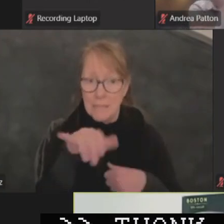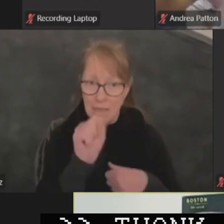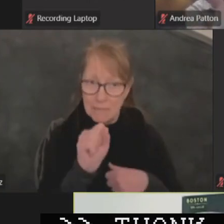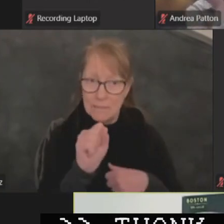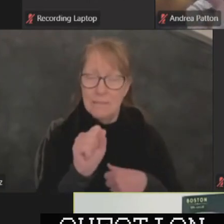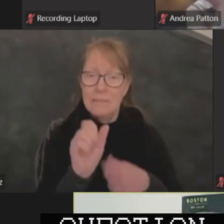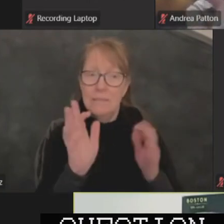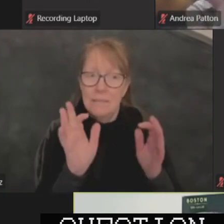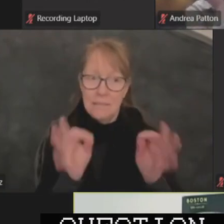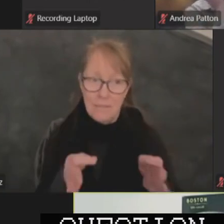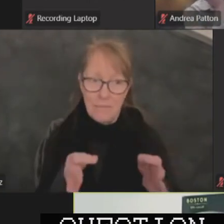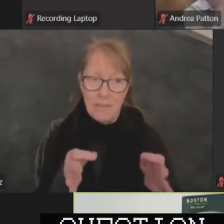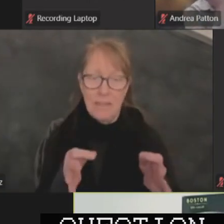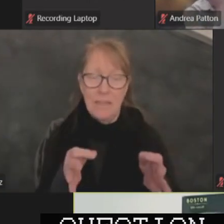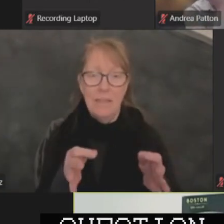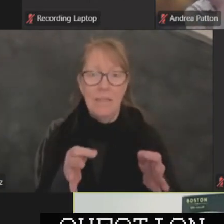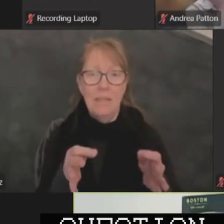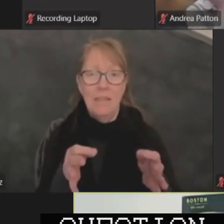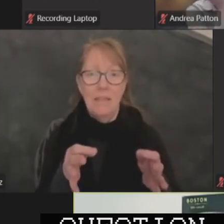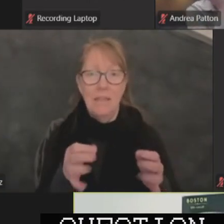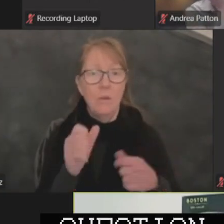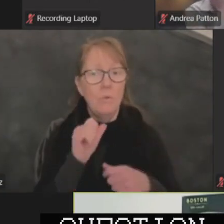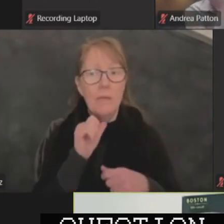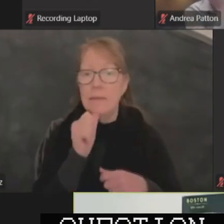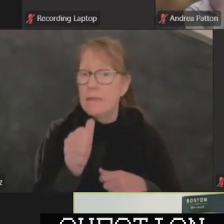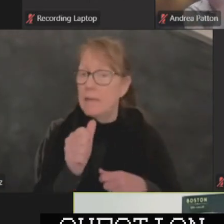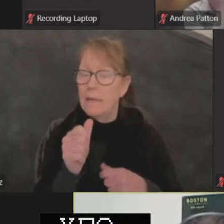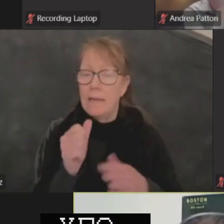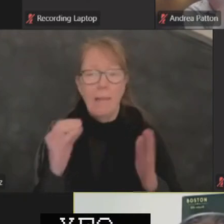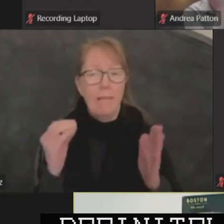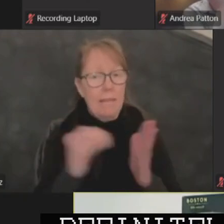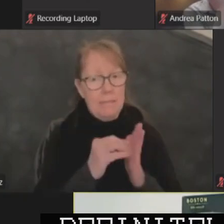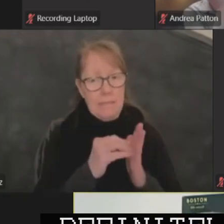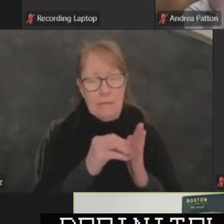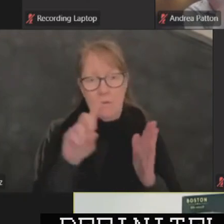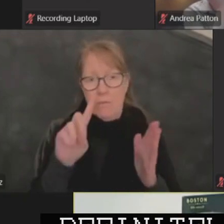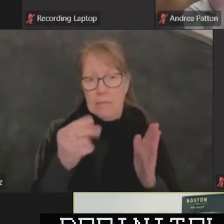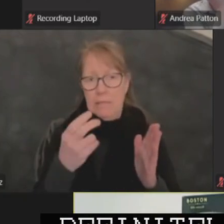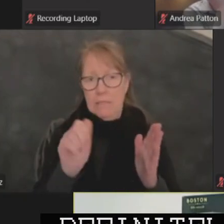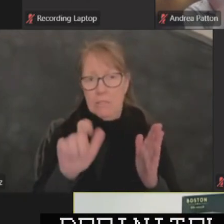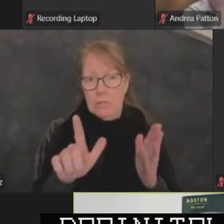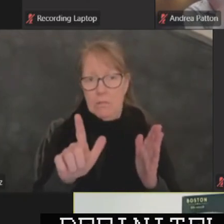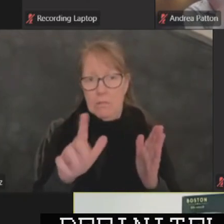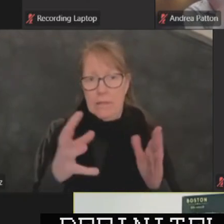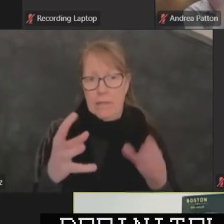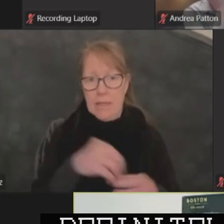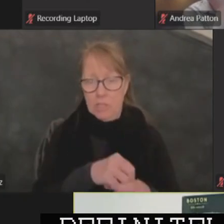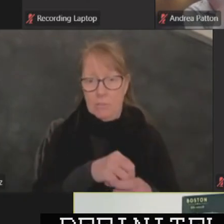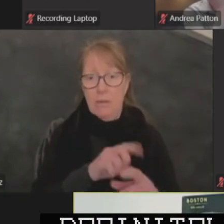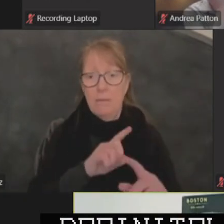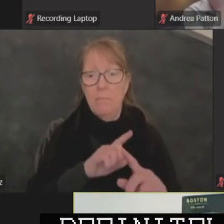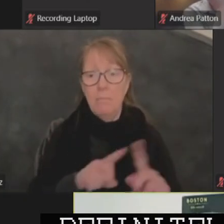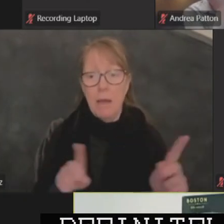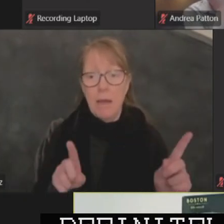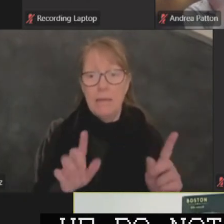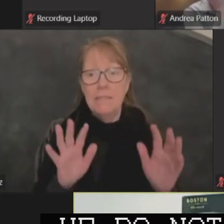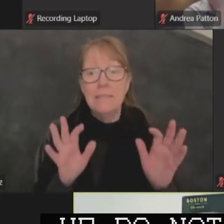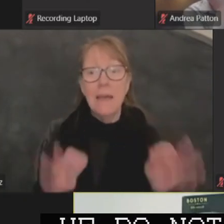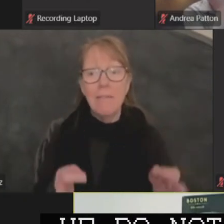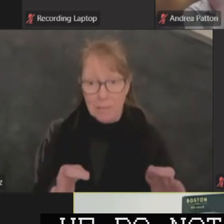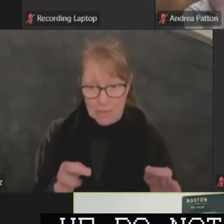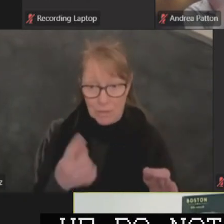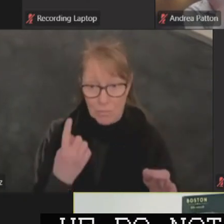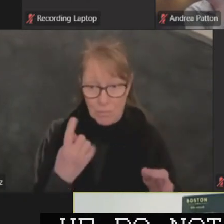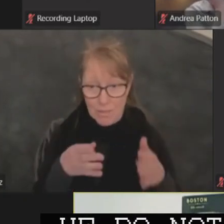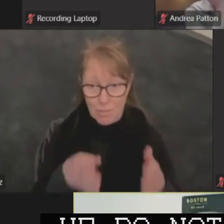We did not list it on one of the digital engagement methods, but it is definitely one of the ways that we have been as part of